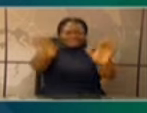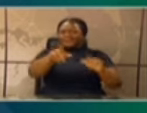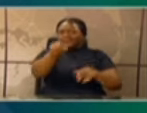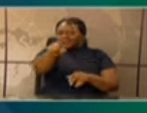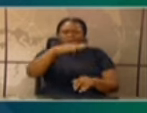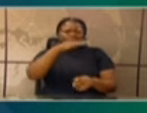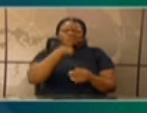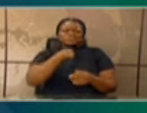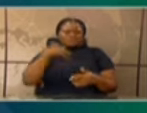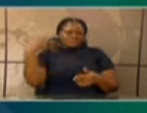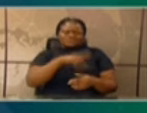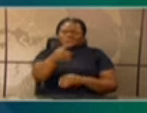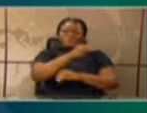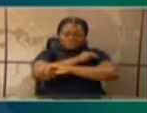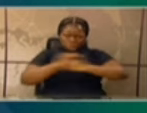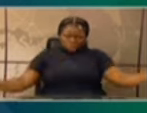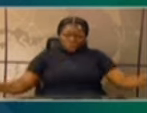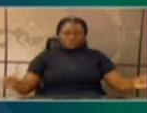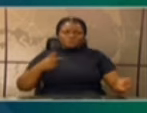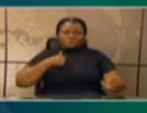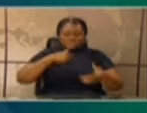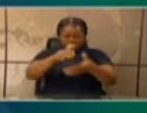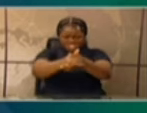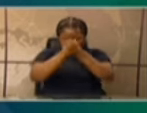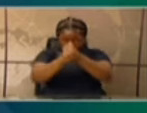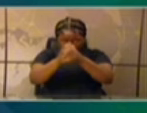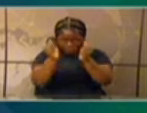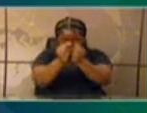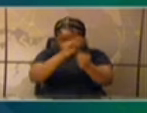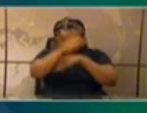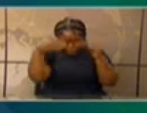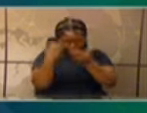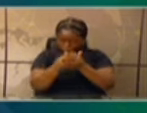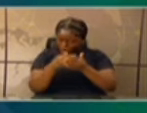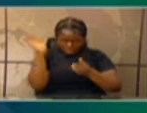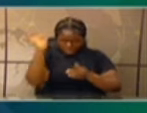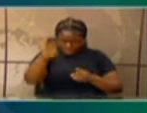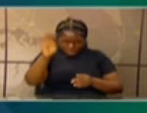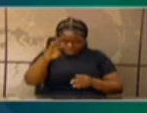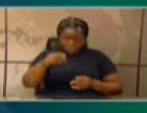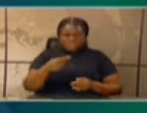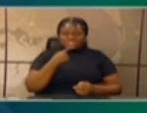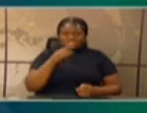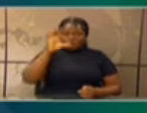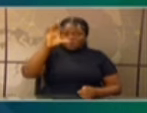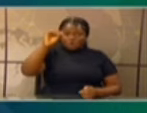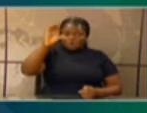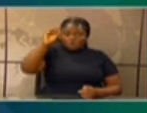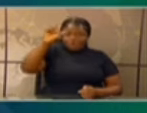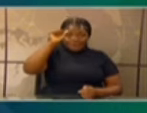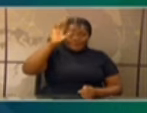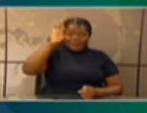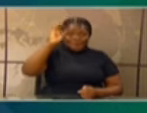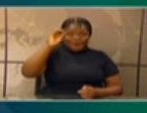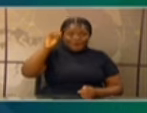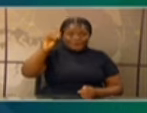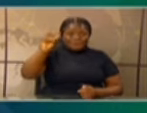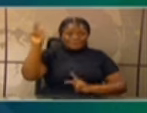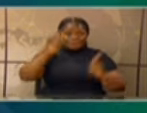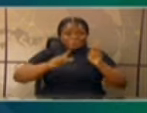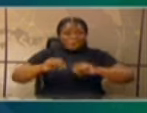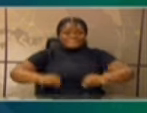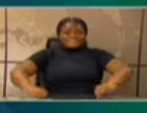Hey, mesi me tunchia, mini ubi ya tunchia. Ah, okay, cocoa board in penny for the